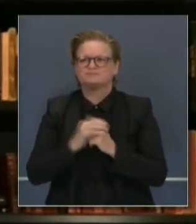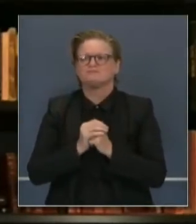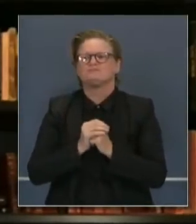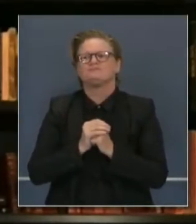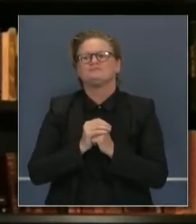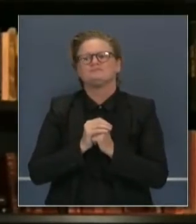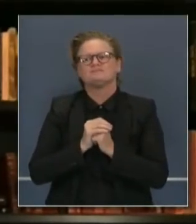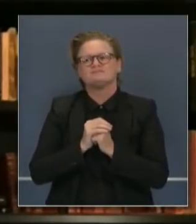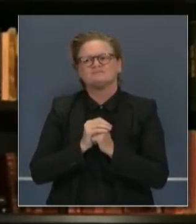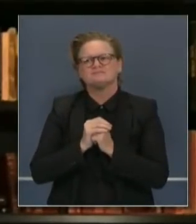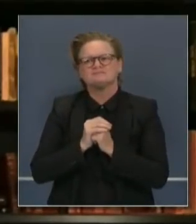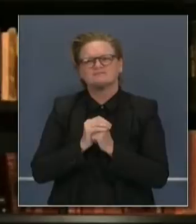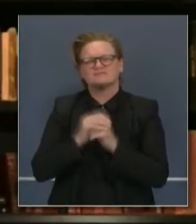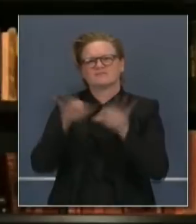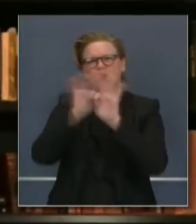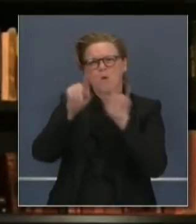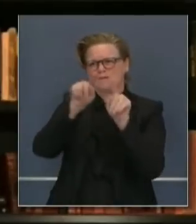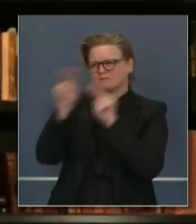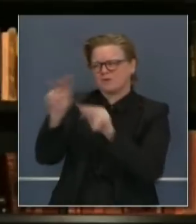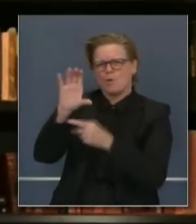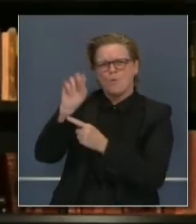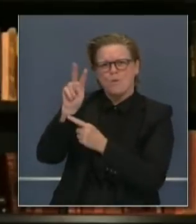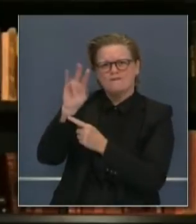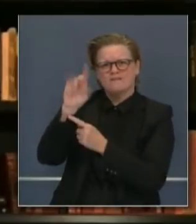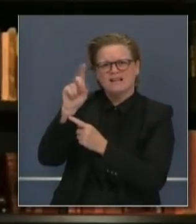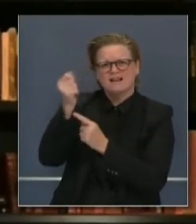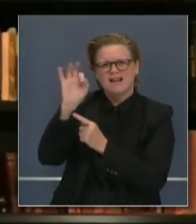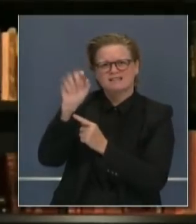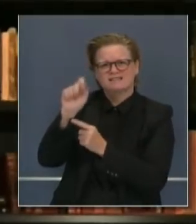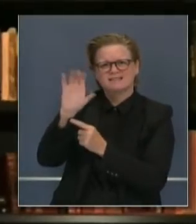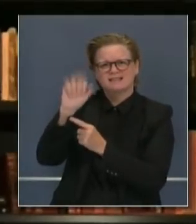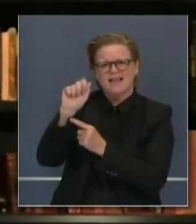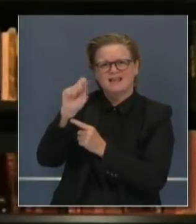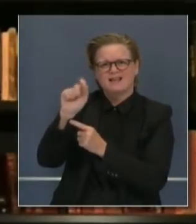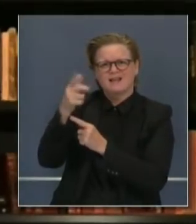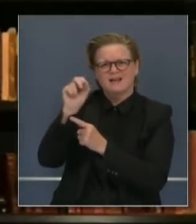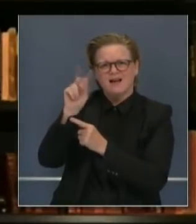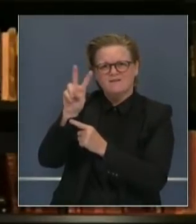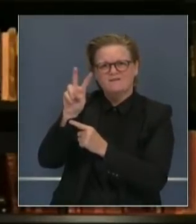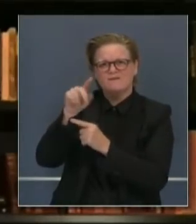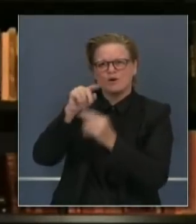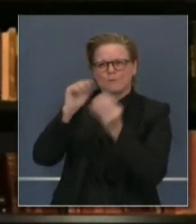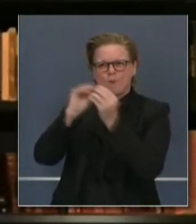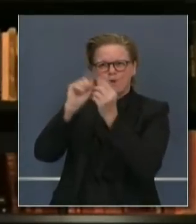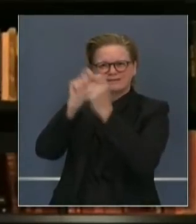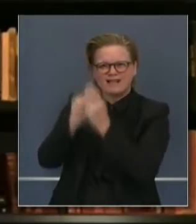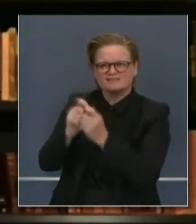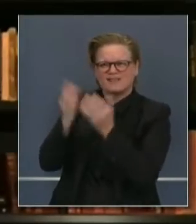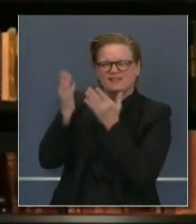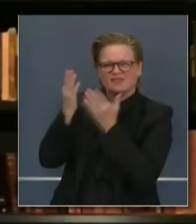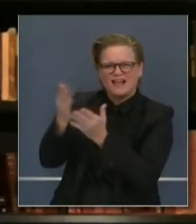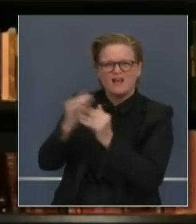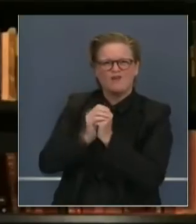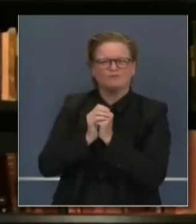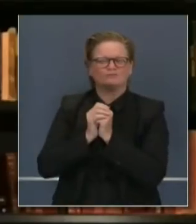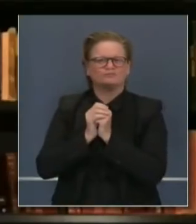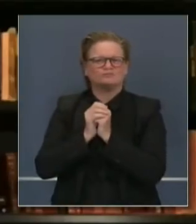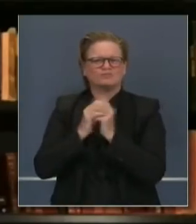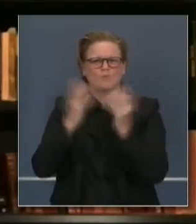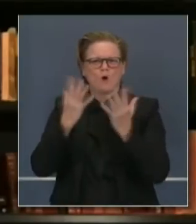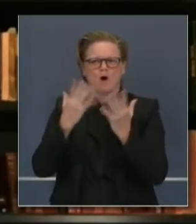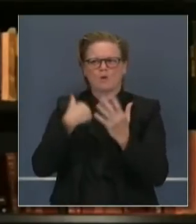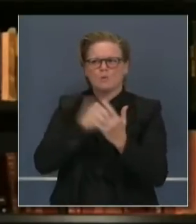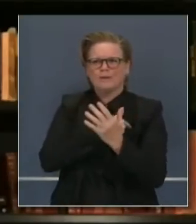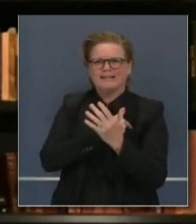covid19.ca.gov website to get constant updates, that information, learn more about what we put out here today. And